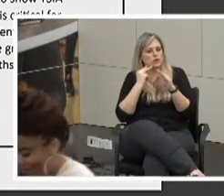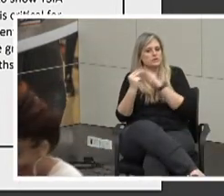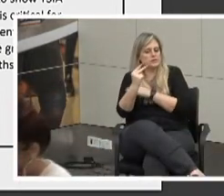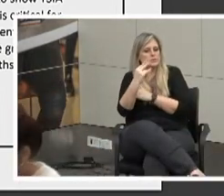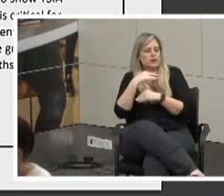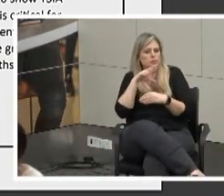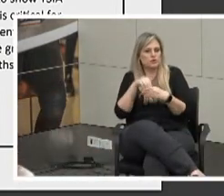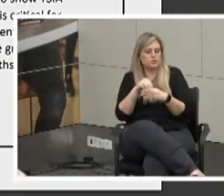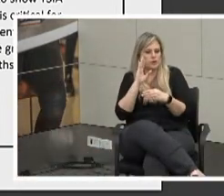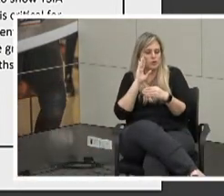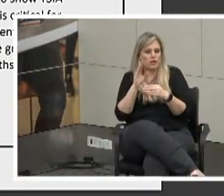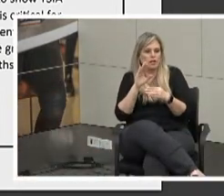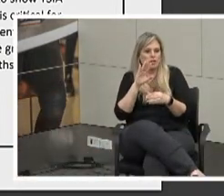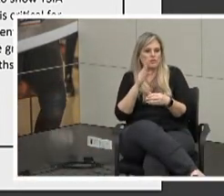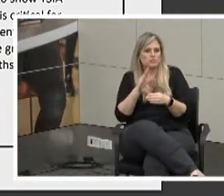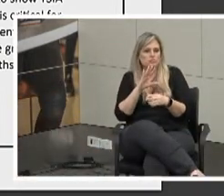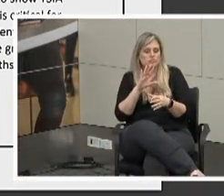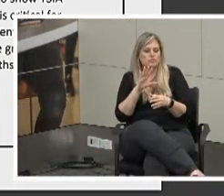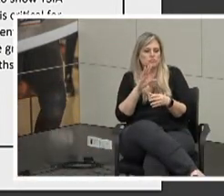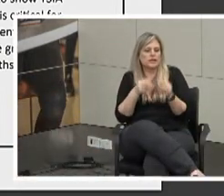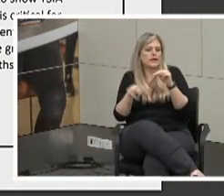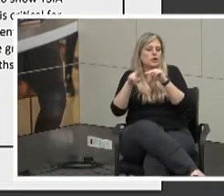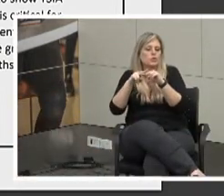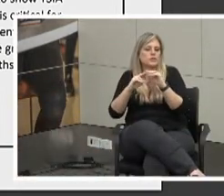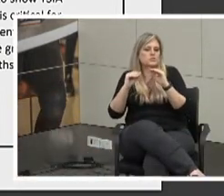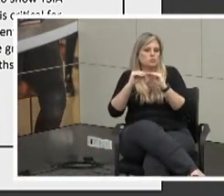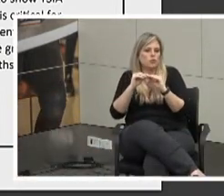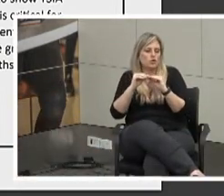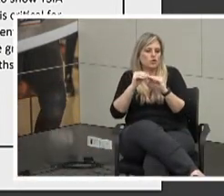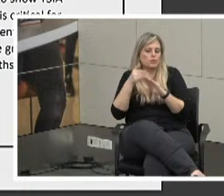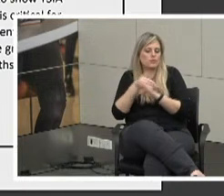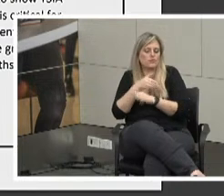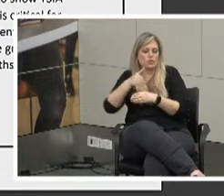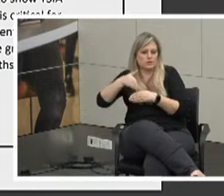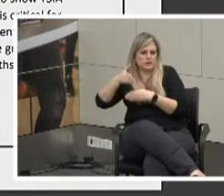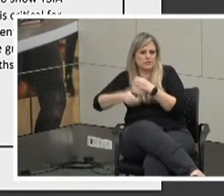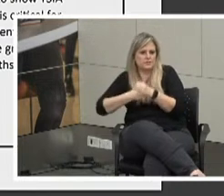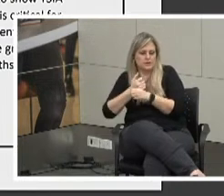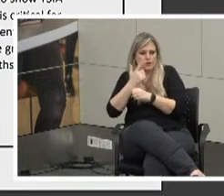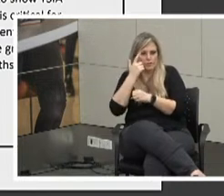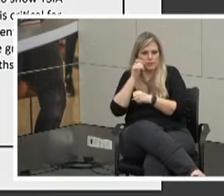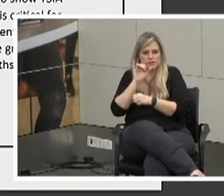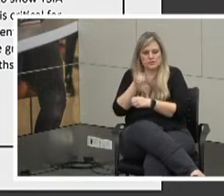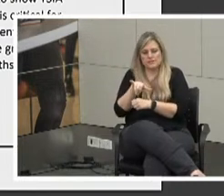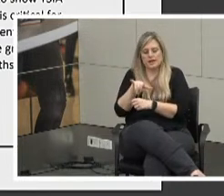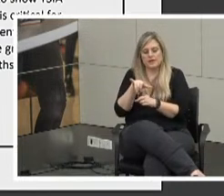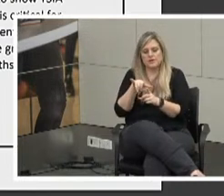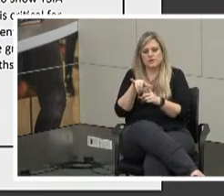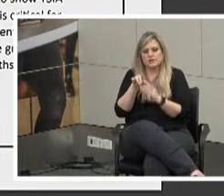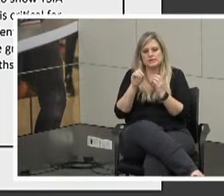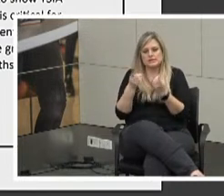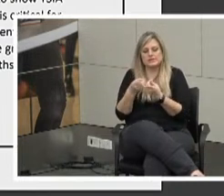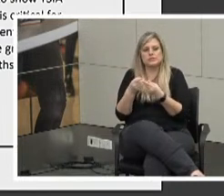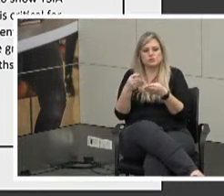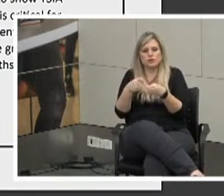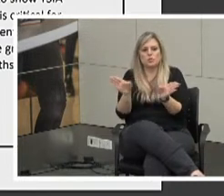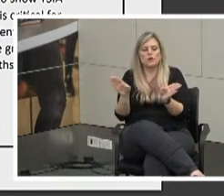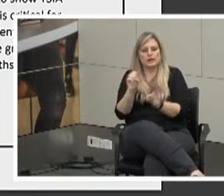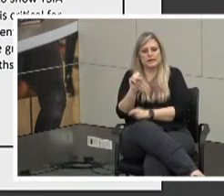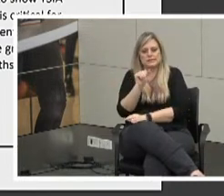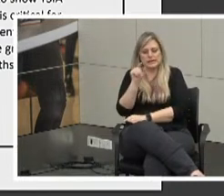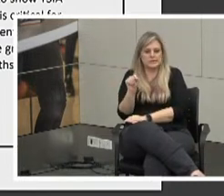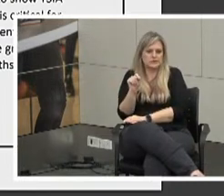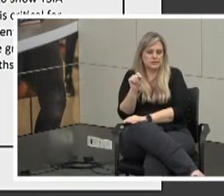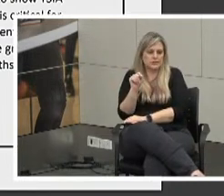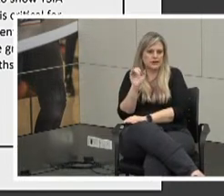participation overall increase much more by the end of the year just because of that uh the districtwide SAT and